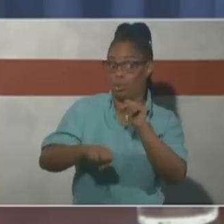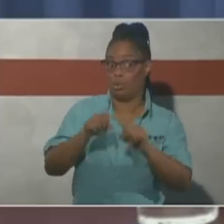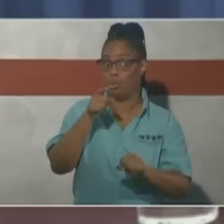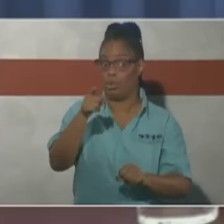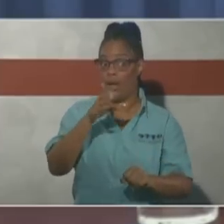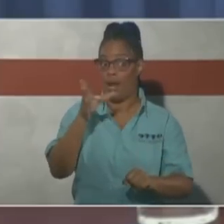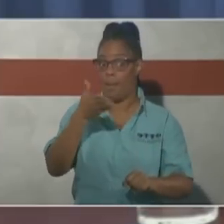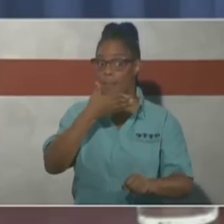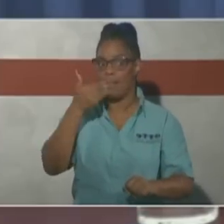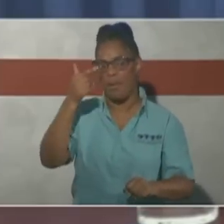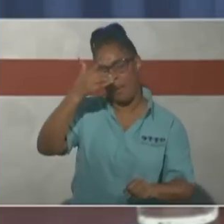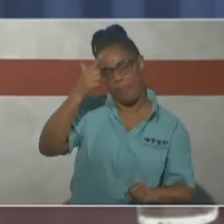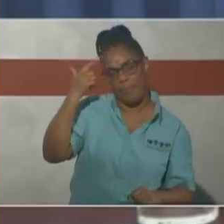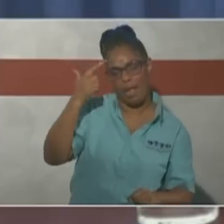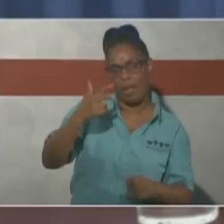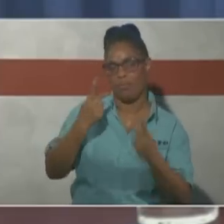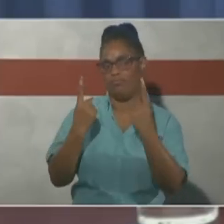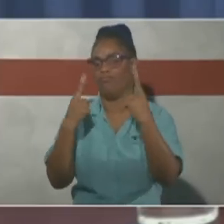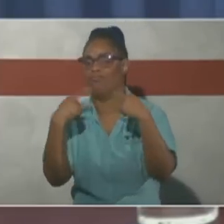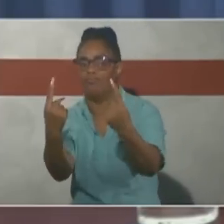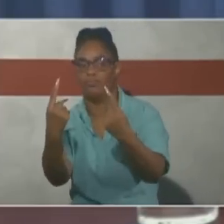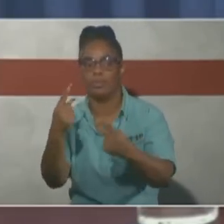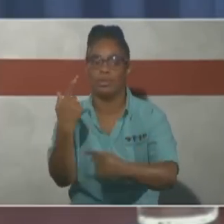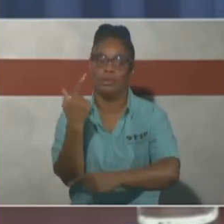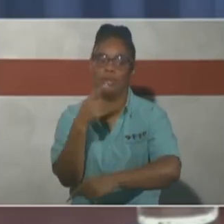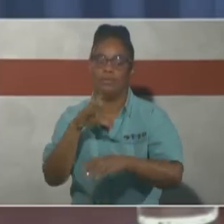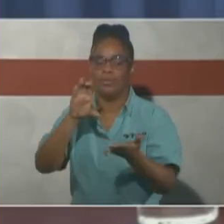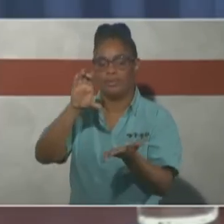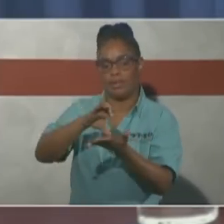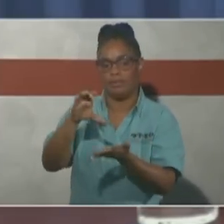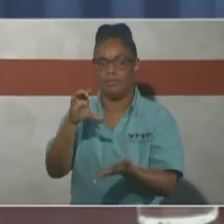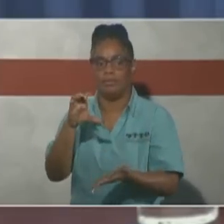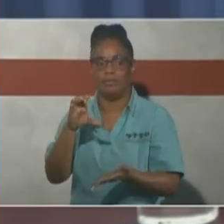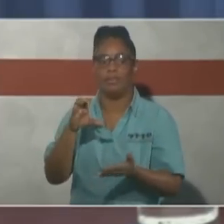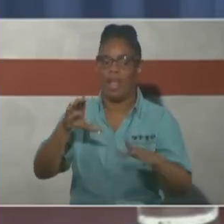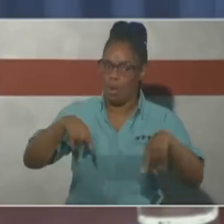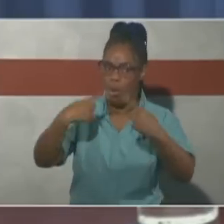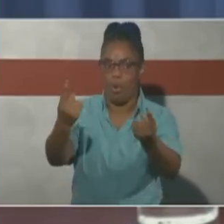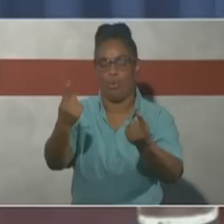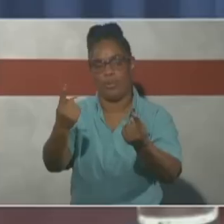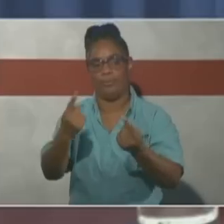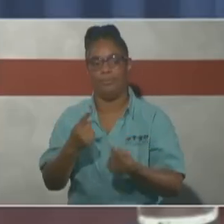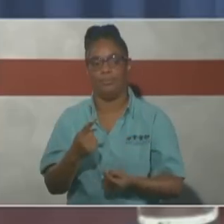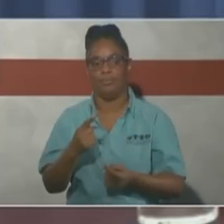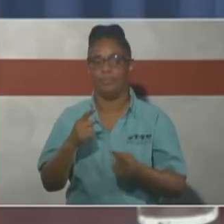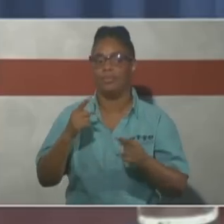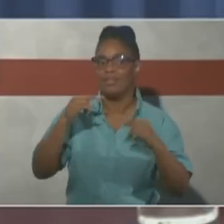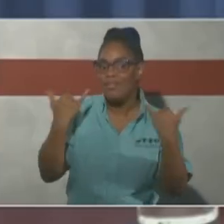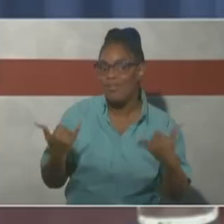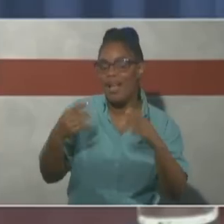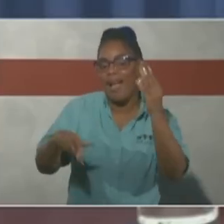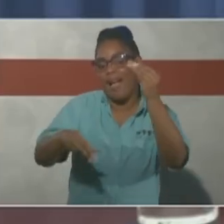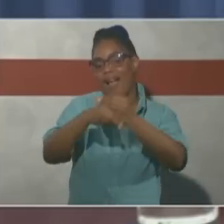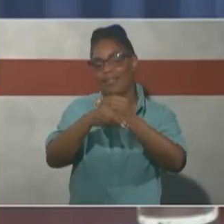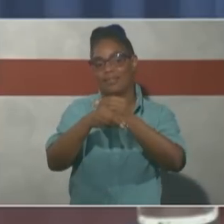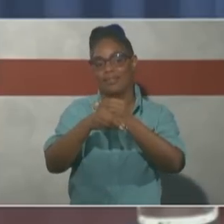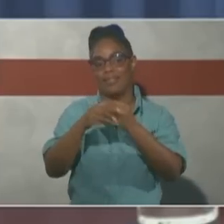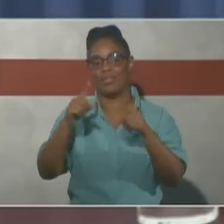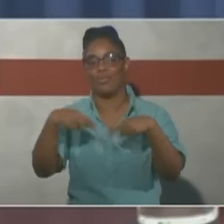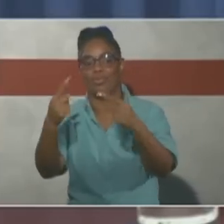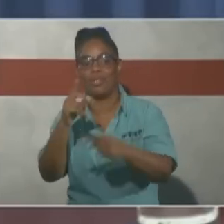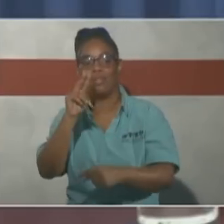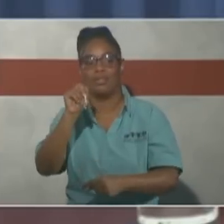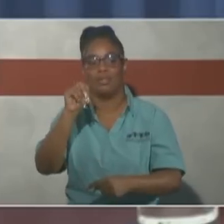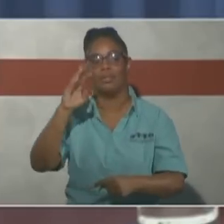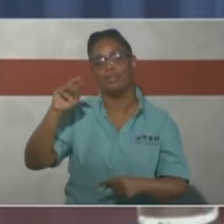In addition, we never stopped vaccinating at health centers. So if you prefer to go to a health center,